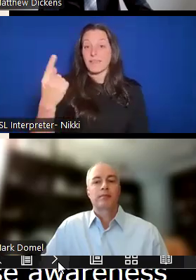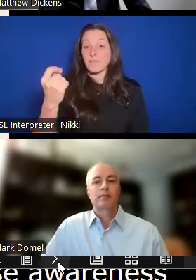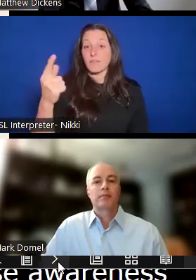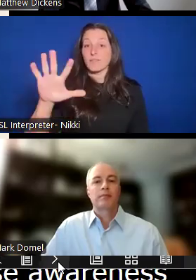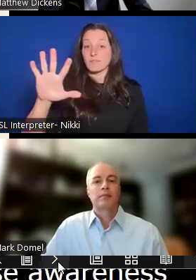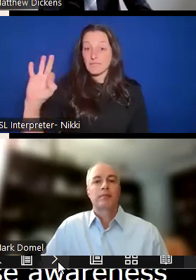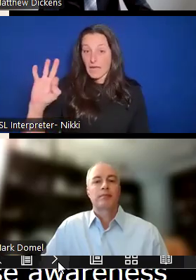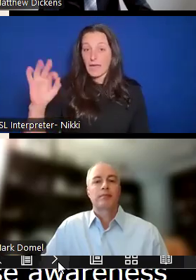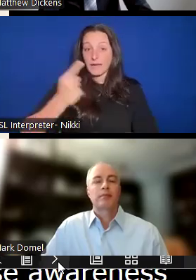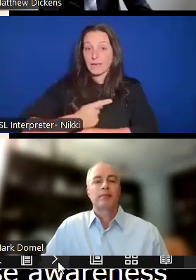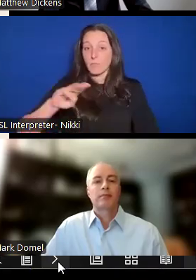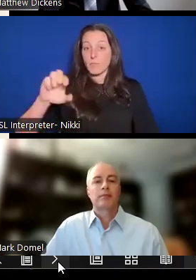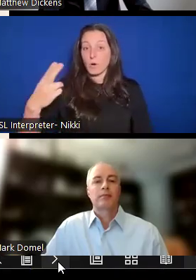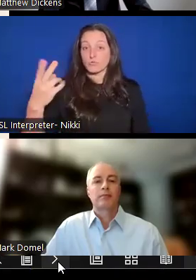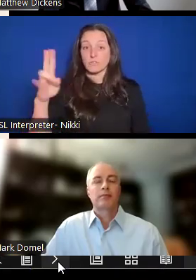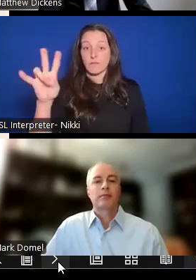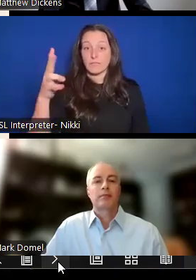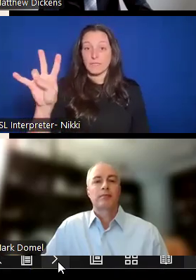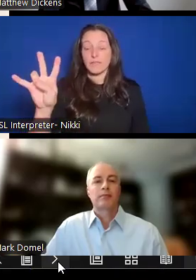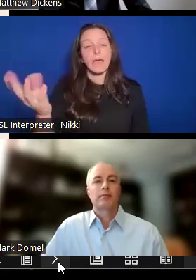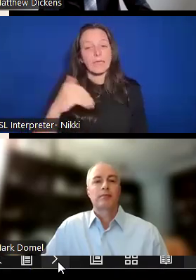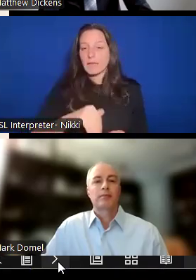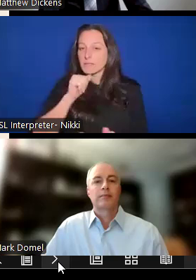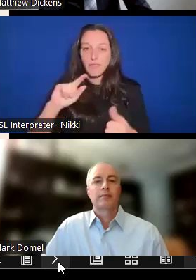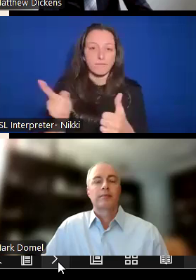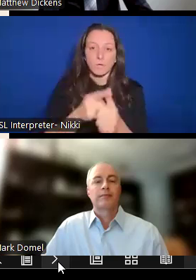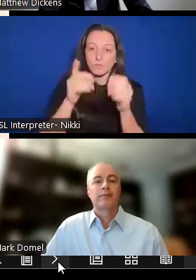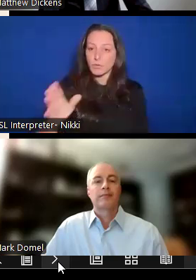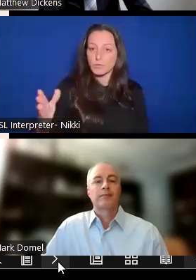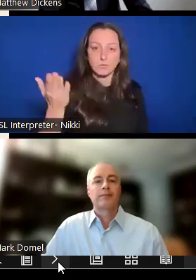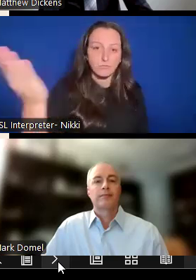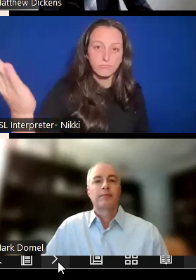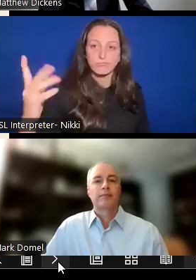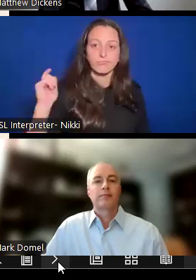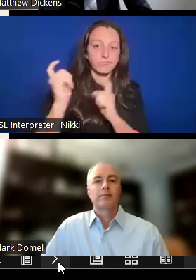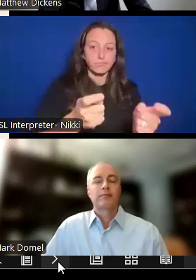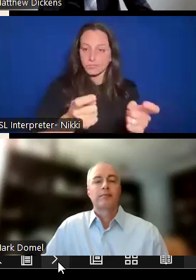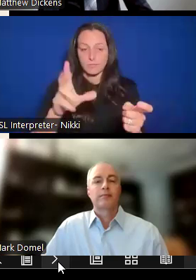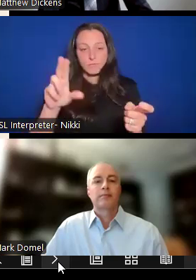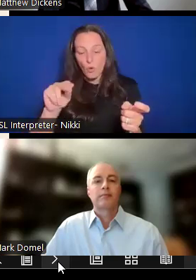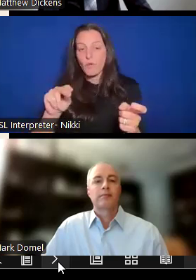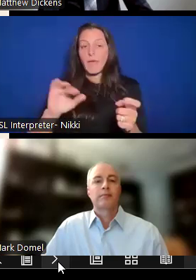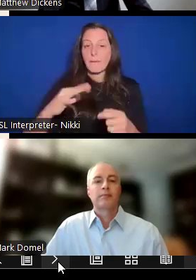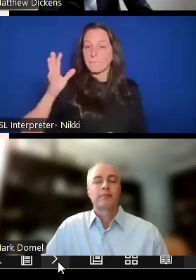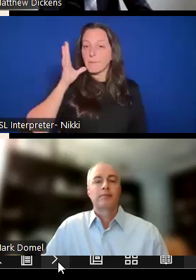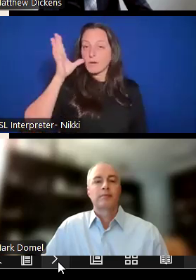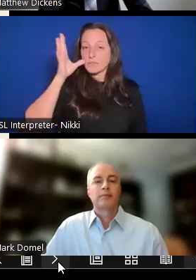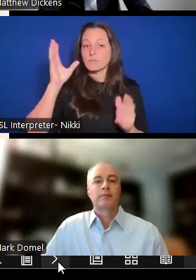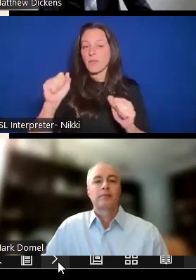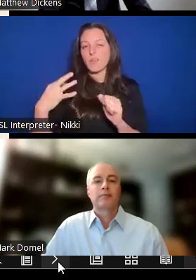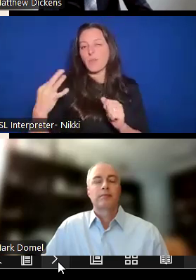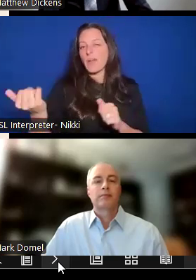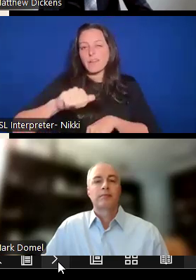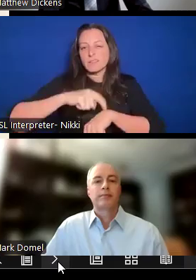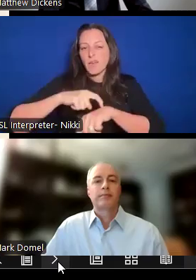17th. Again, this is not a first come, first served program, and parents can apply at any time in the next 6 weeks